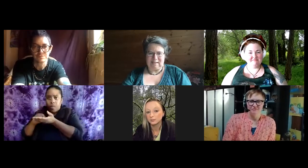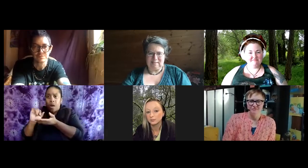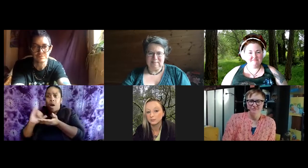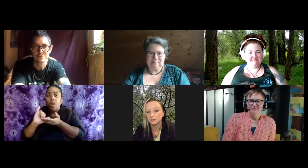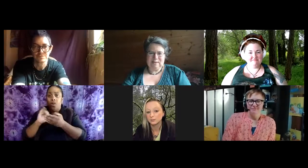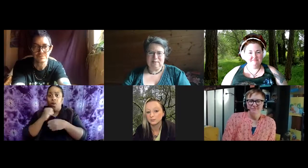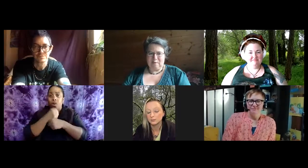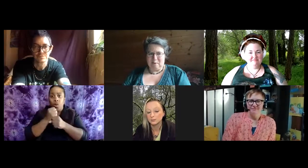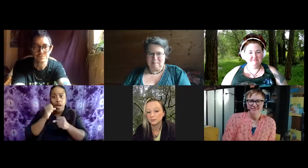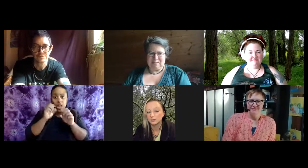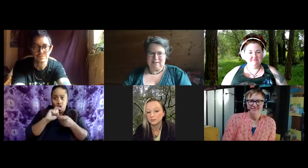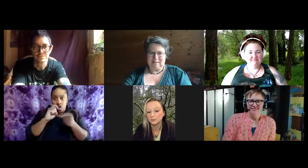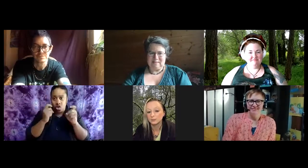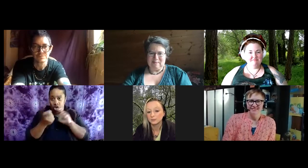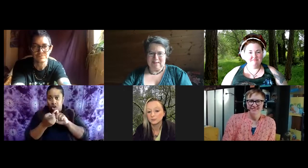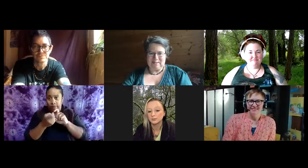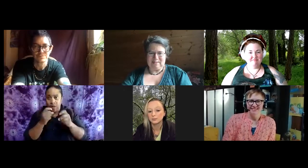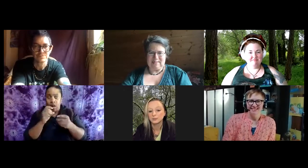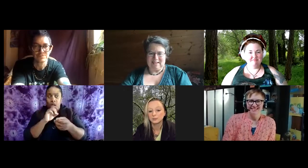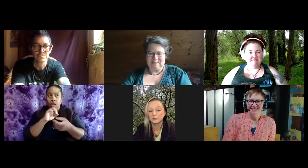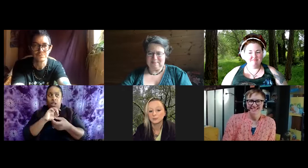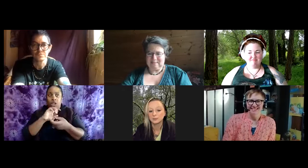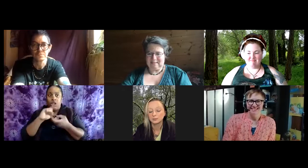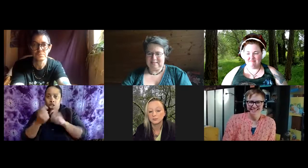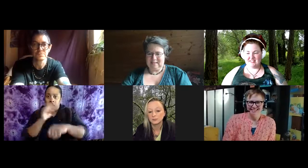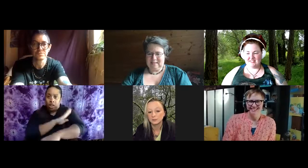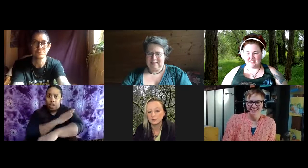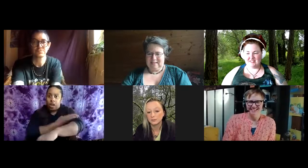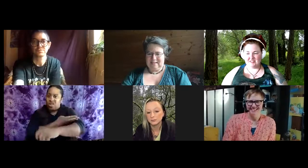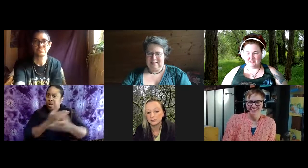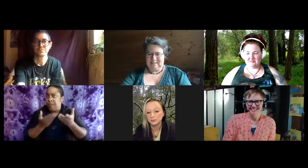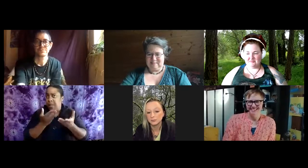feels stuck. So I may be sharing some of that with you tonight.